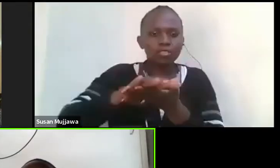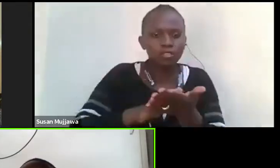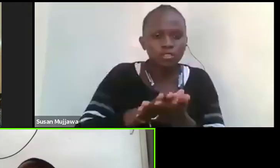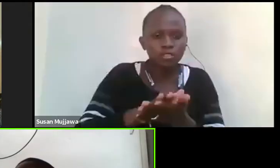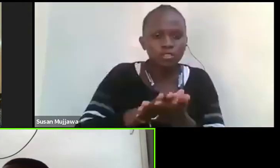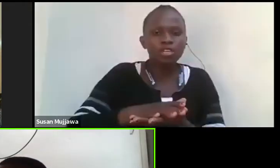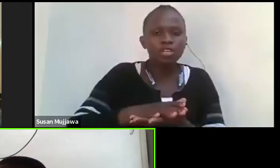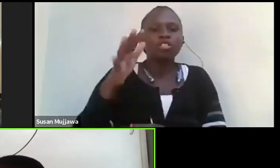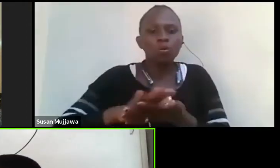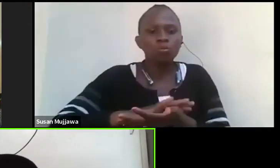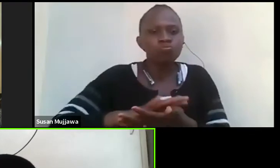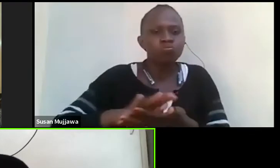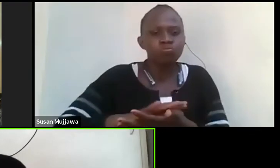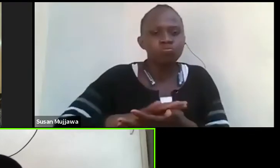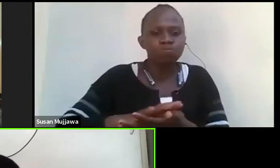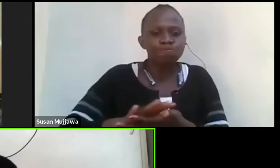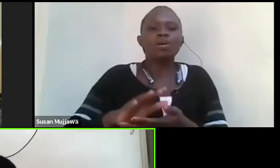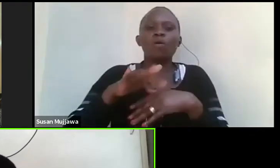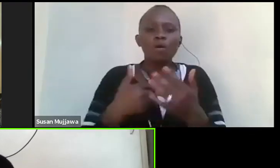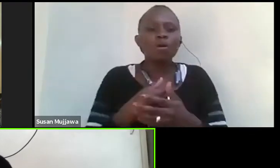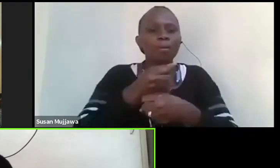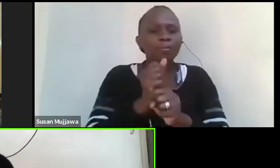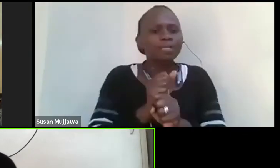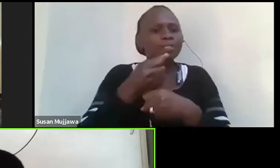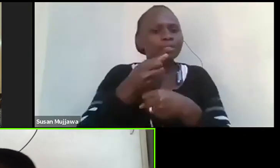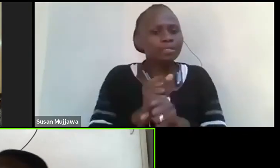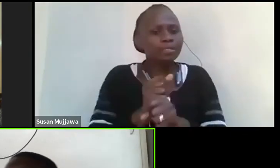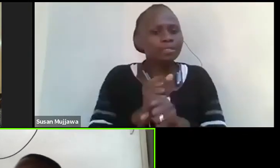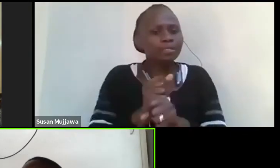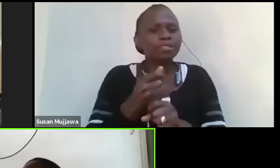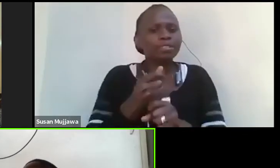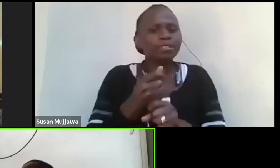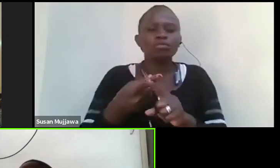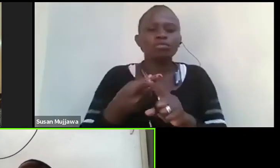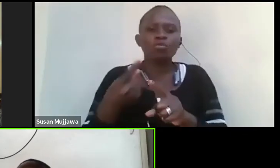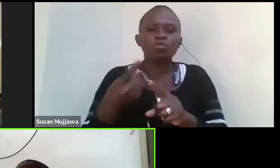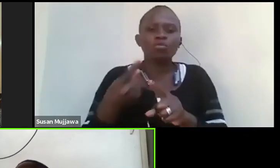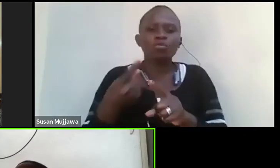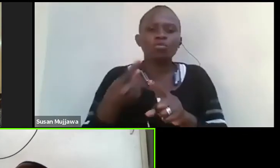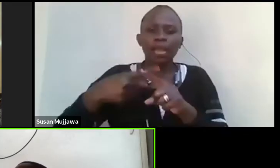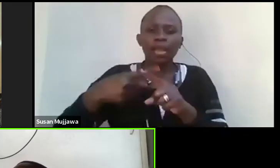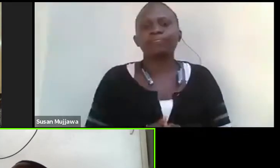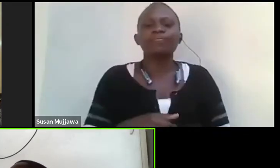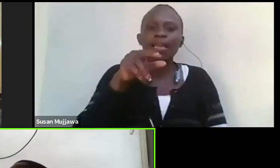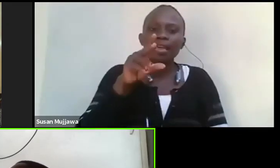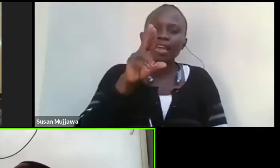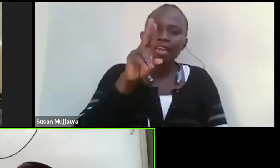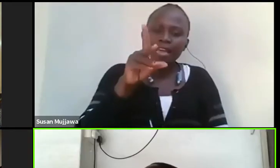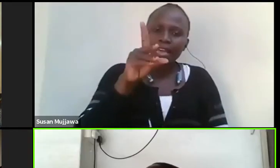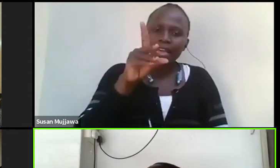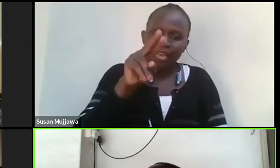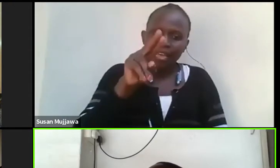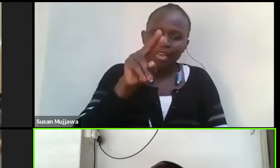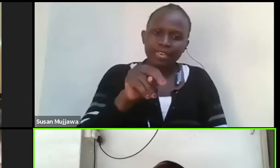to add onto their product portfolio. So NPD, new product development, that's an